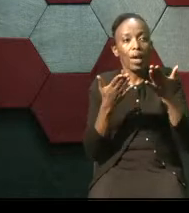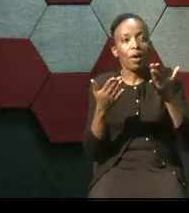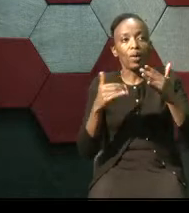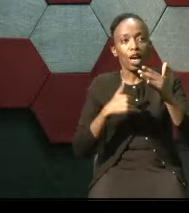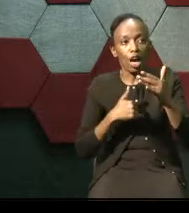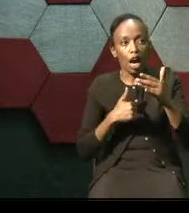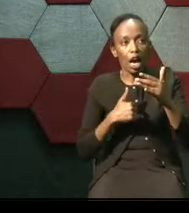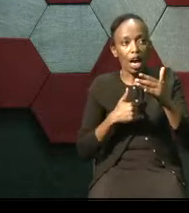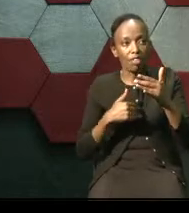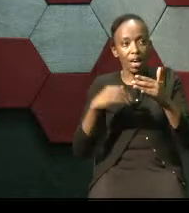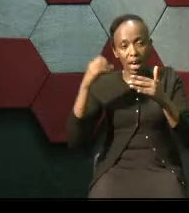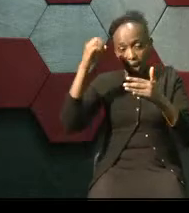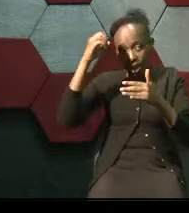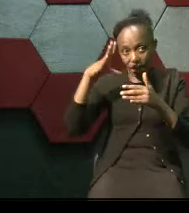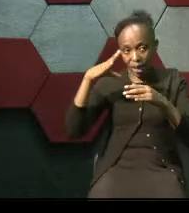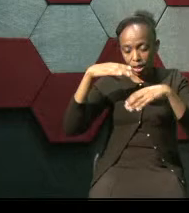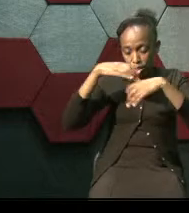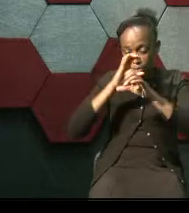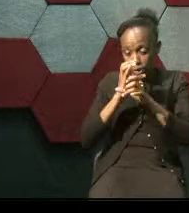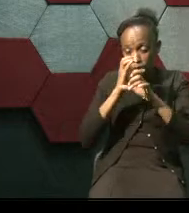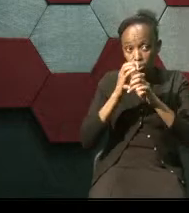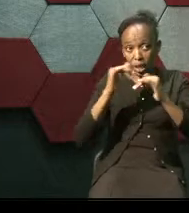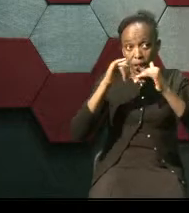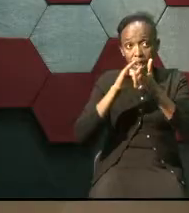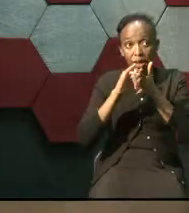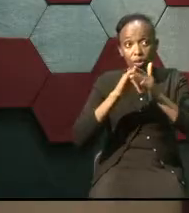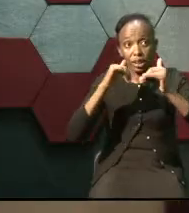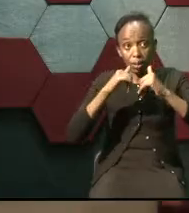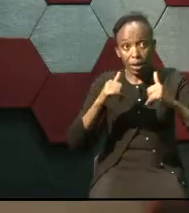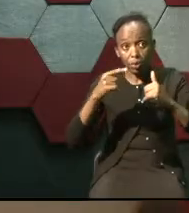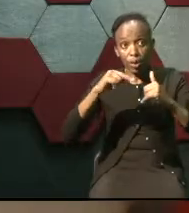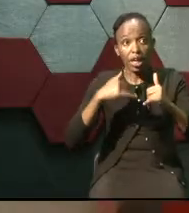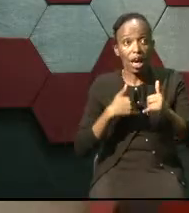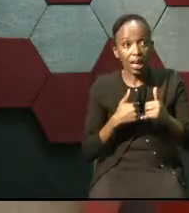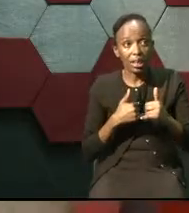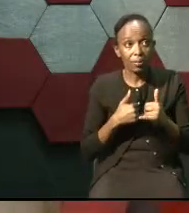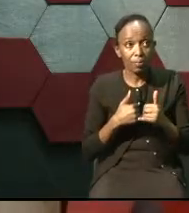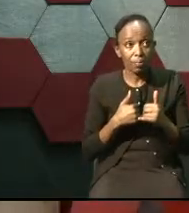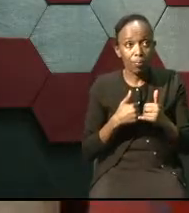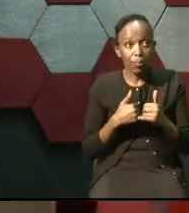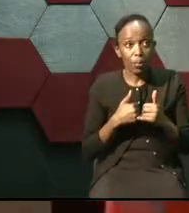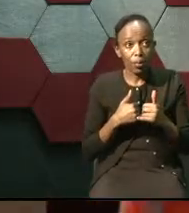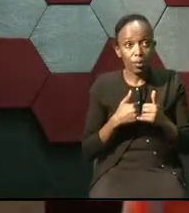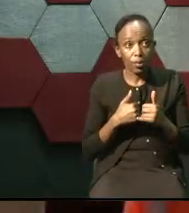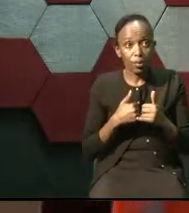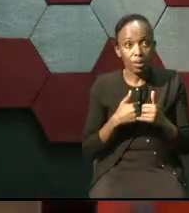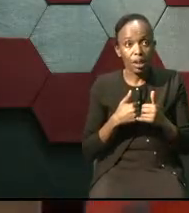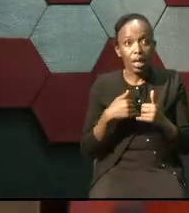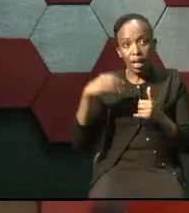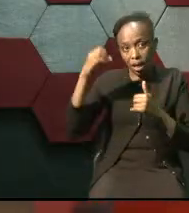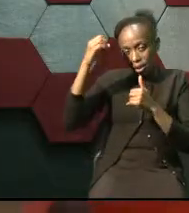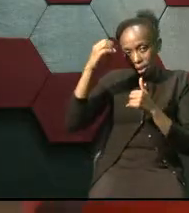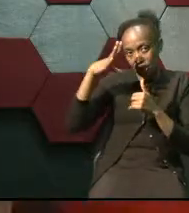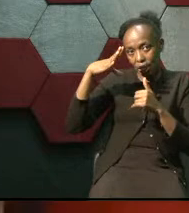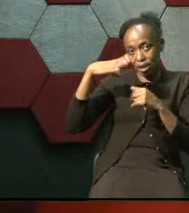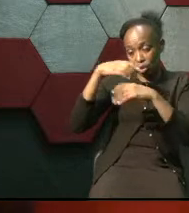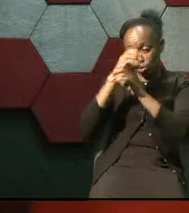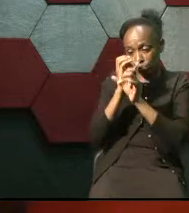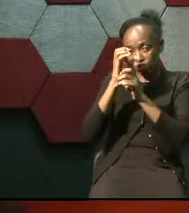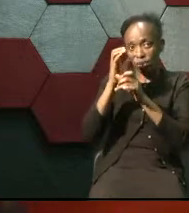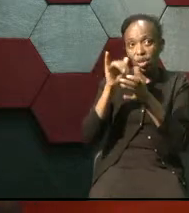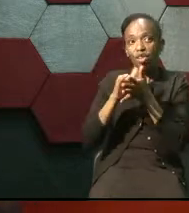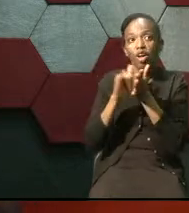a fluorescent microscope. They were separated, whereby we had where the fluorescent microscope was the one